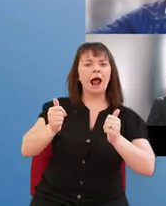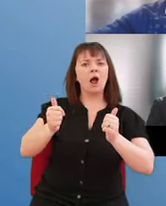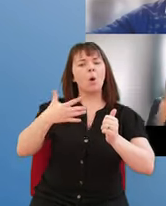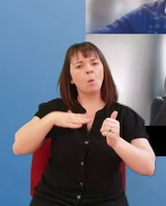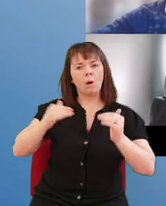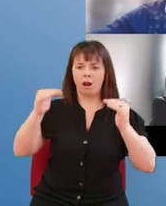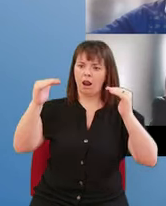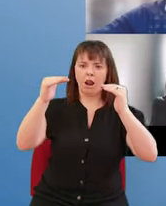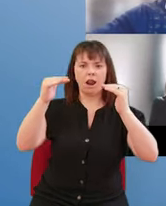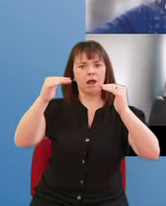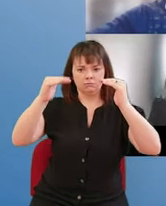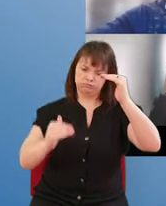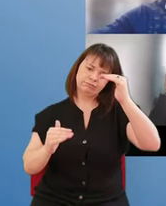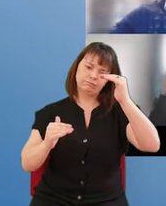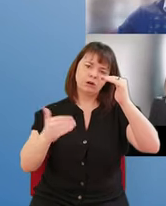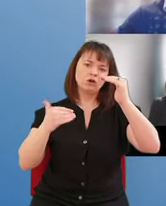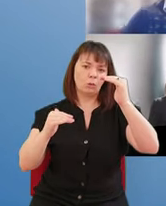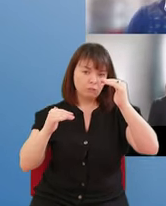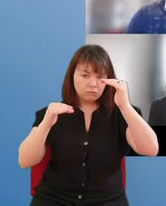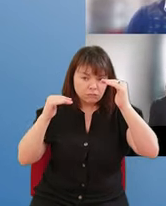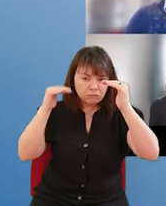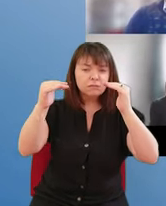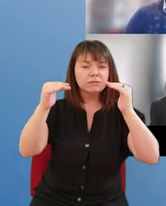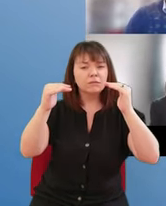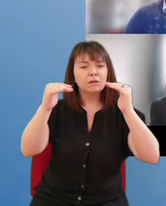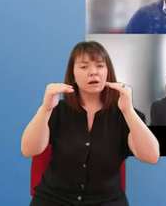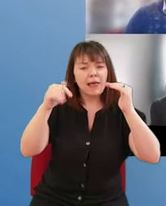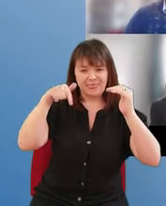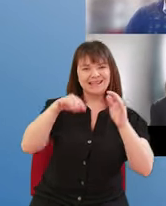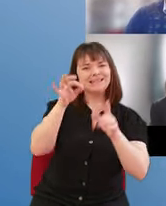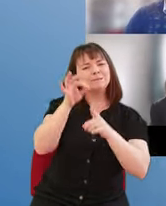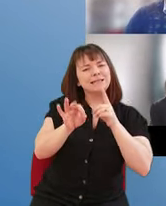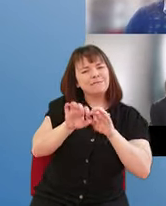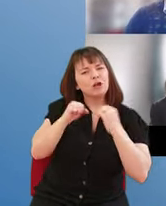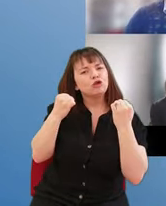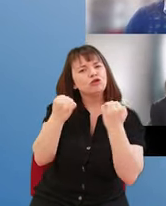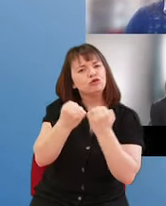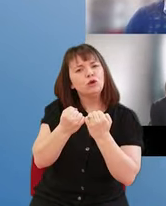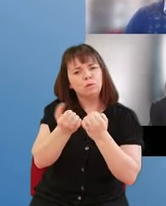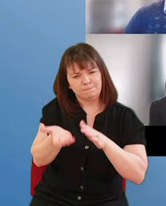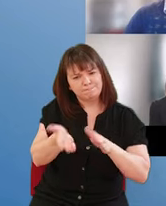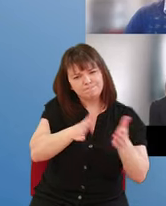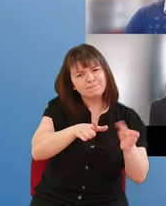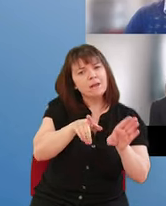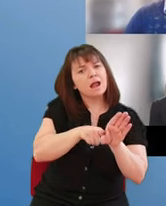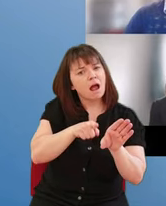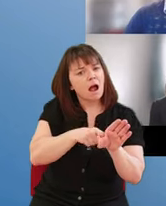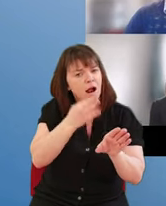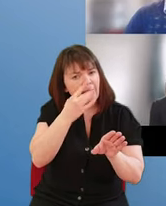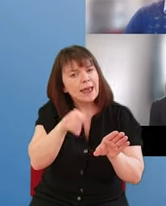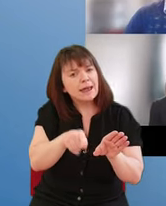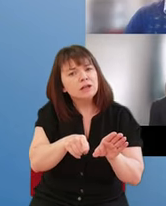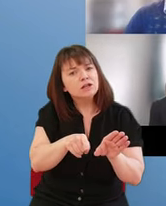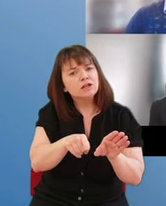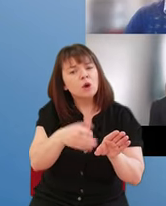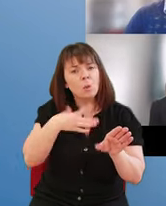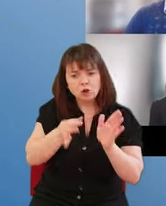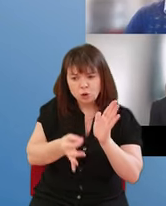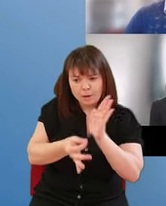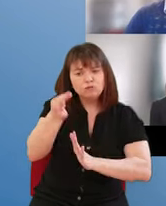other, you know, most other group that we have in the population we serve. And I guess a word of warning